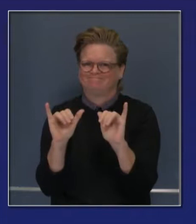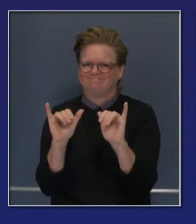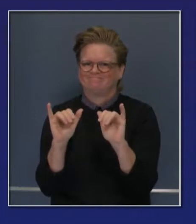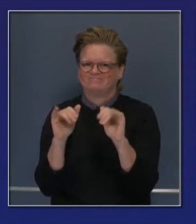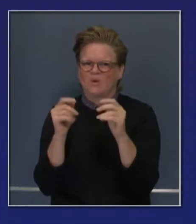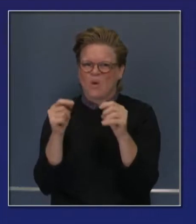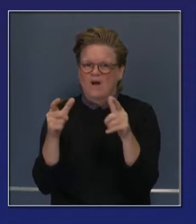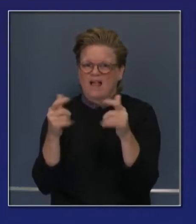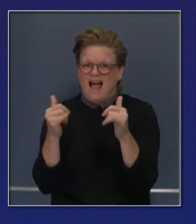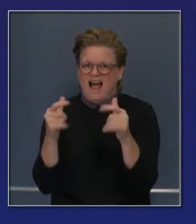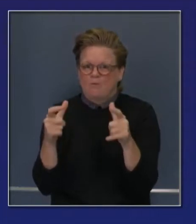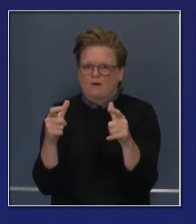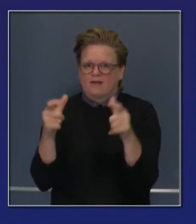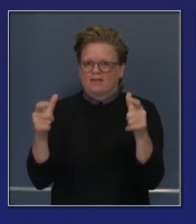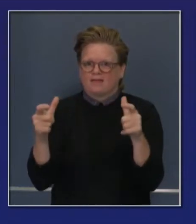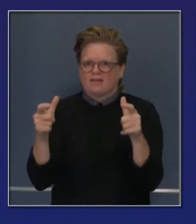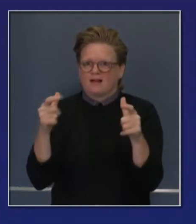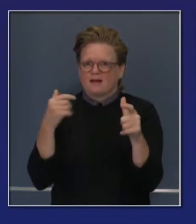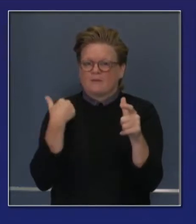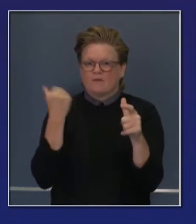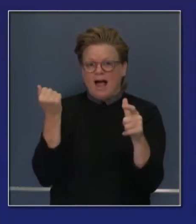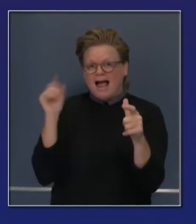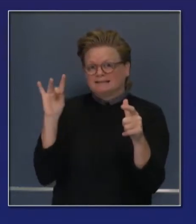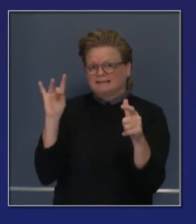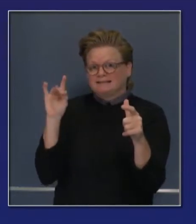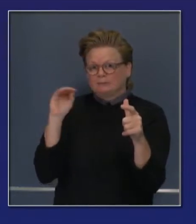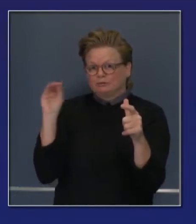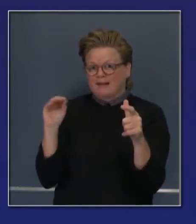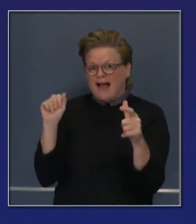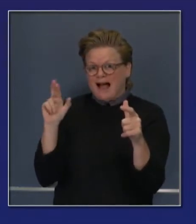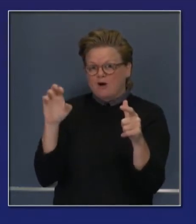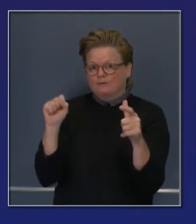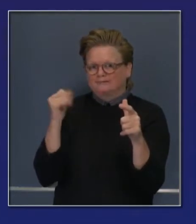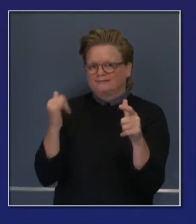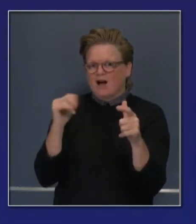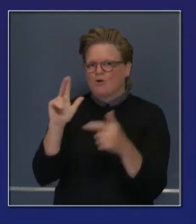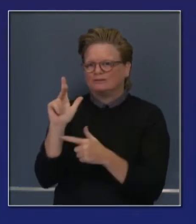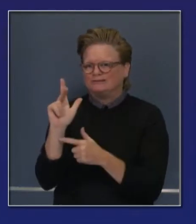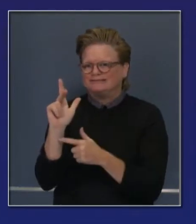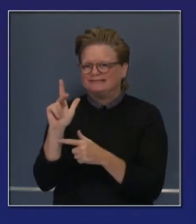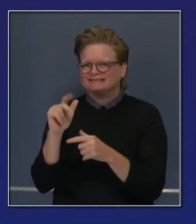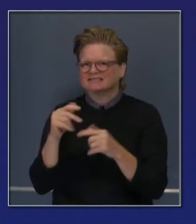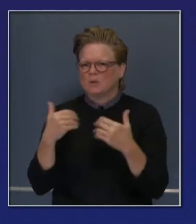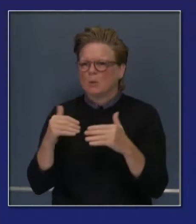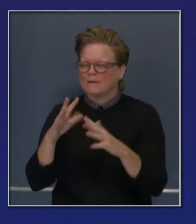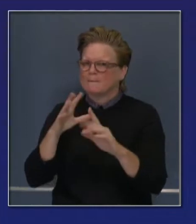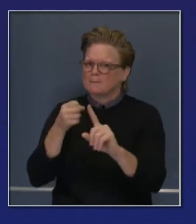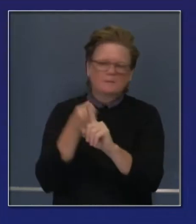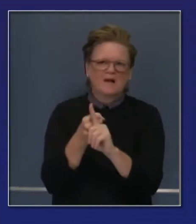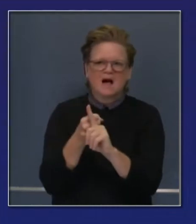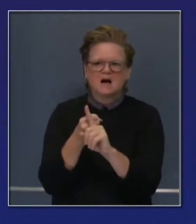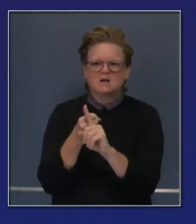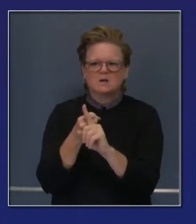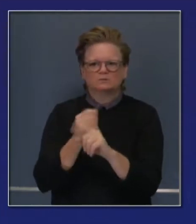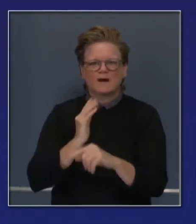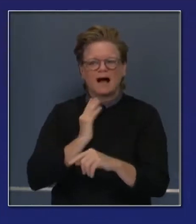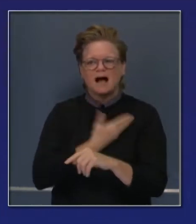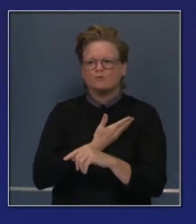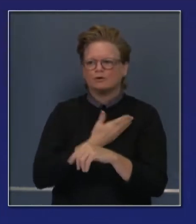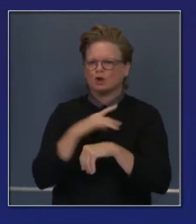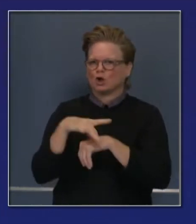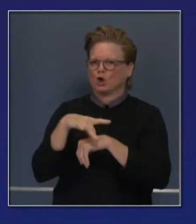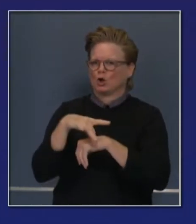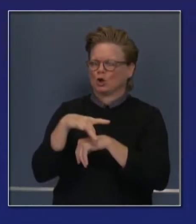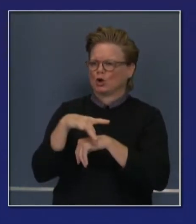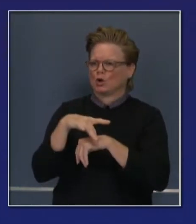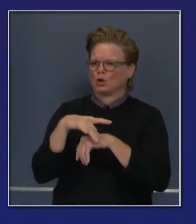is up in Tulare County, just important in terms of the potential impact on some of our planet's most